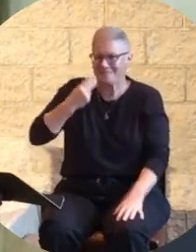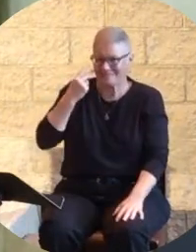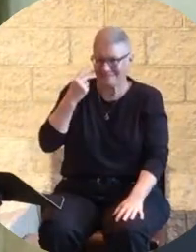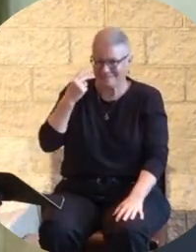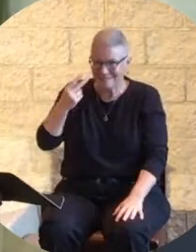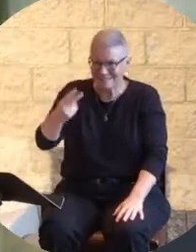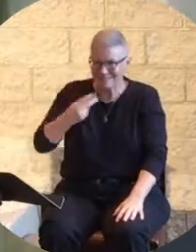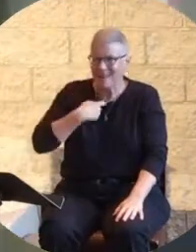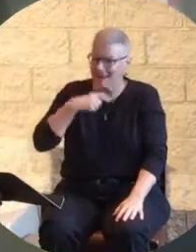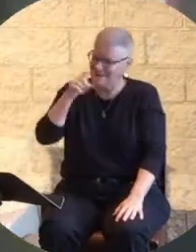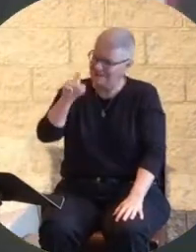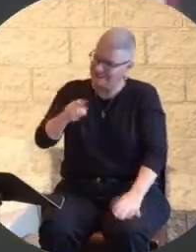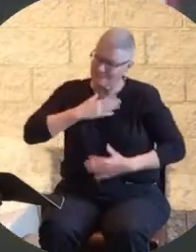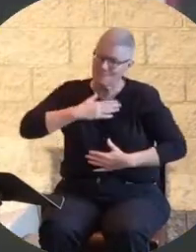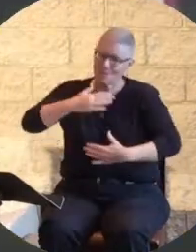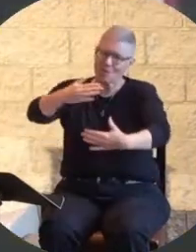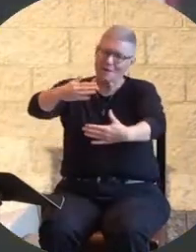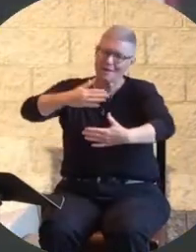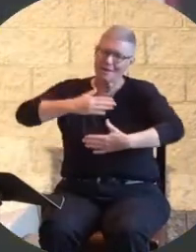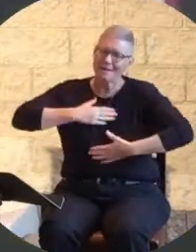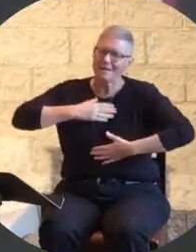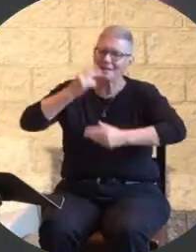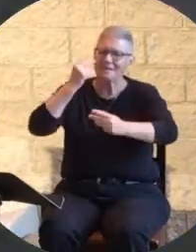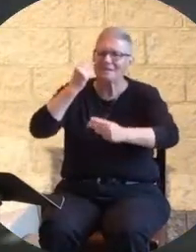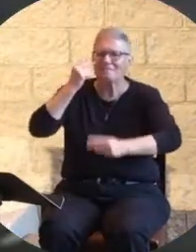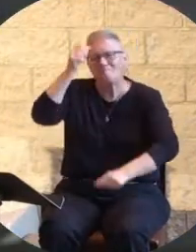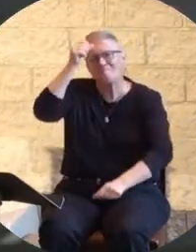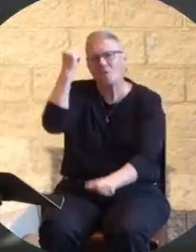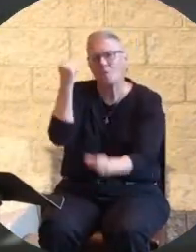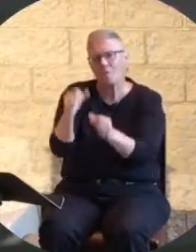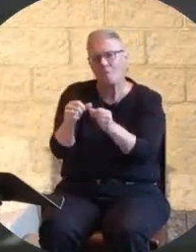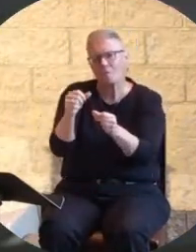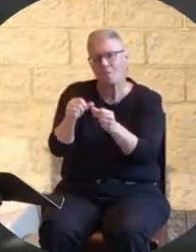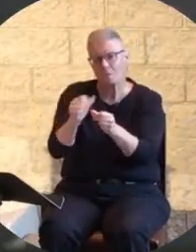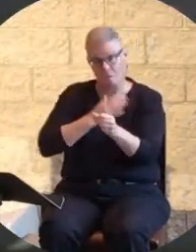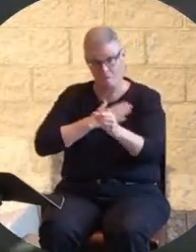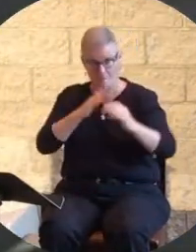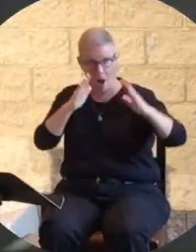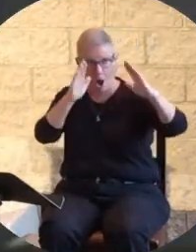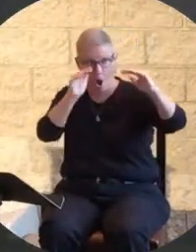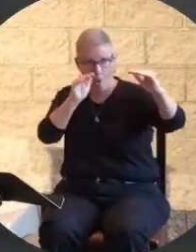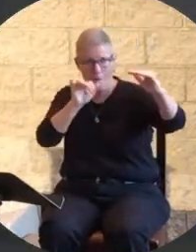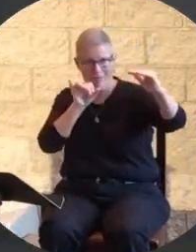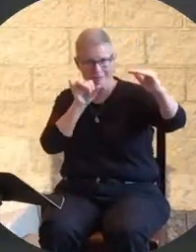remember my hope is my divinity.